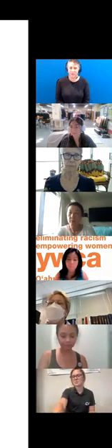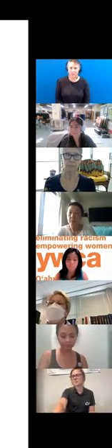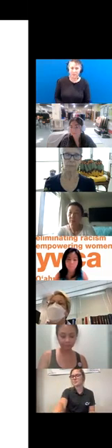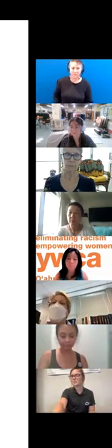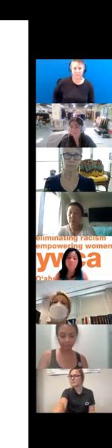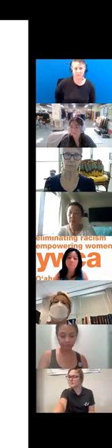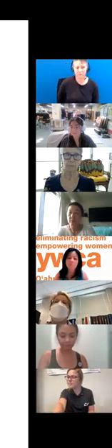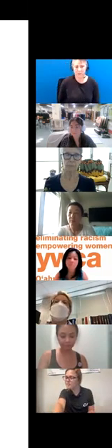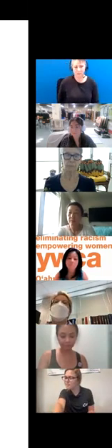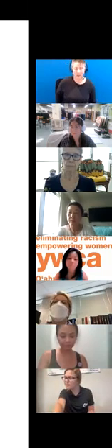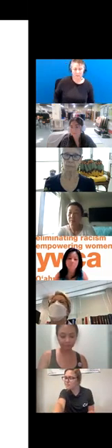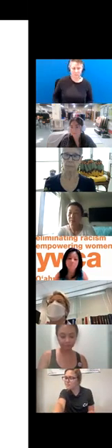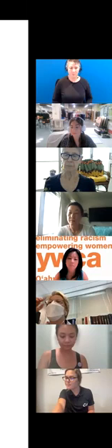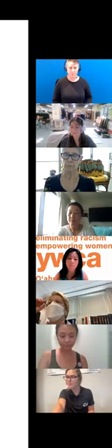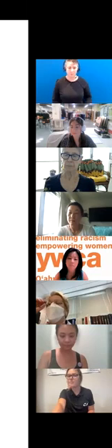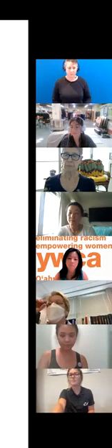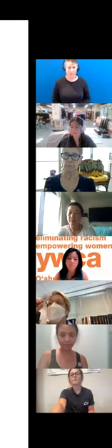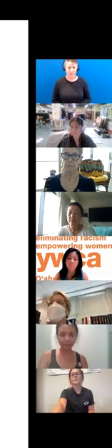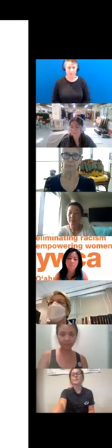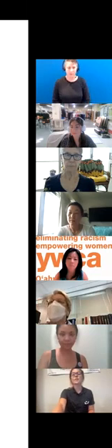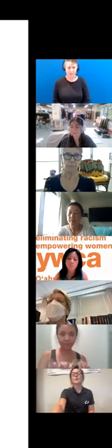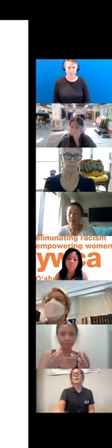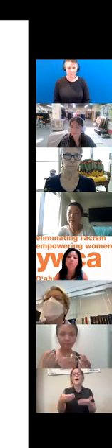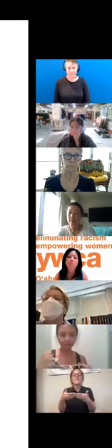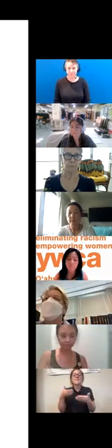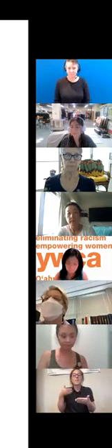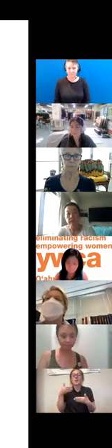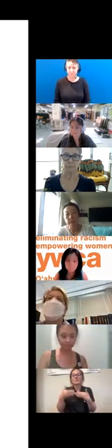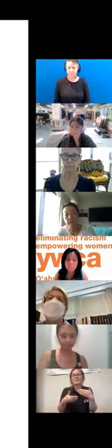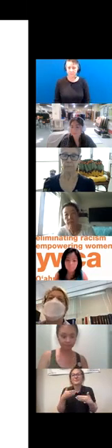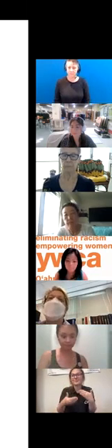variety of stories of how people have gone through life.